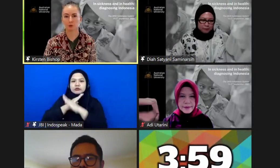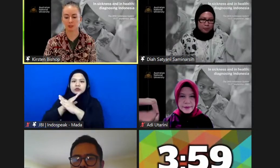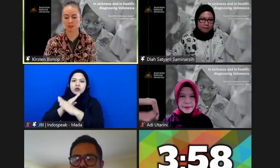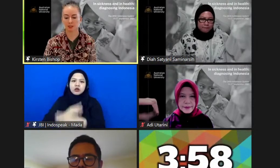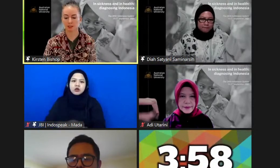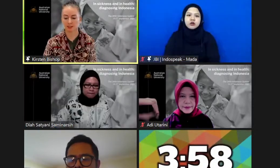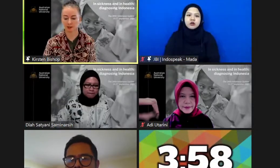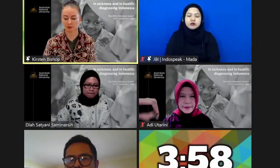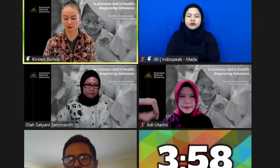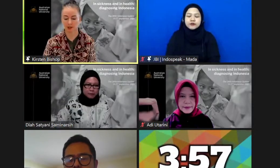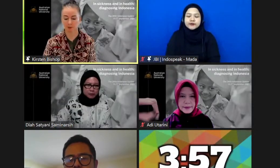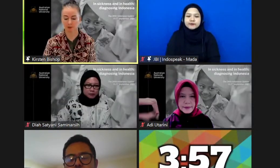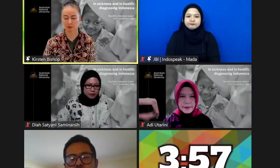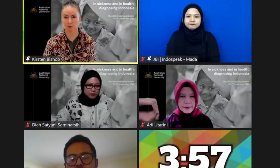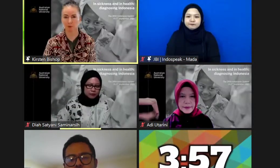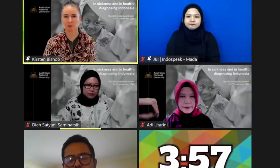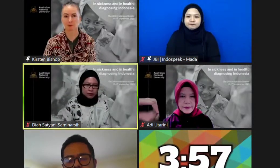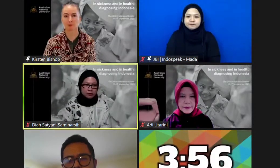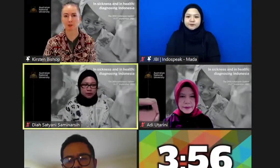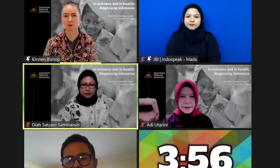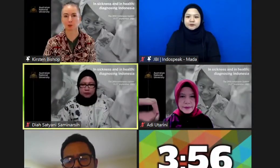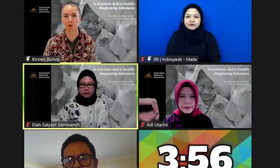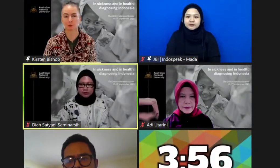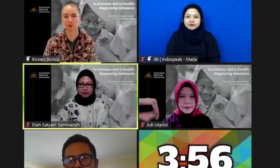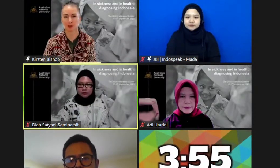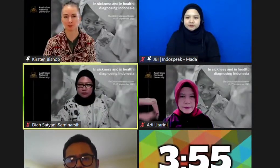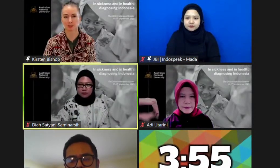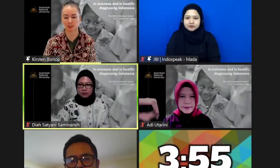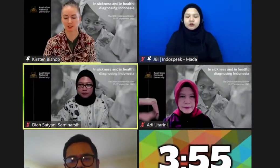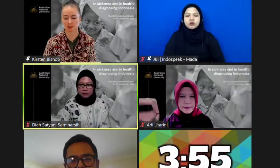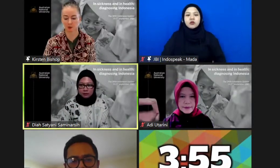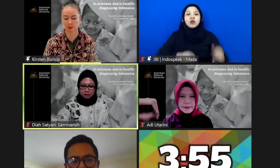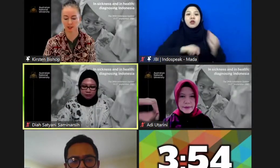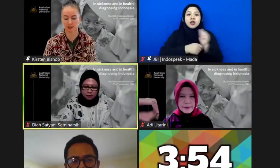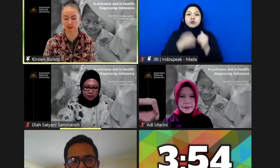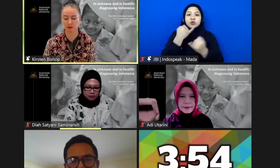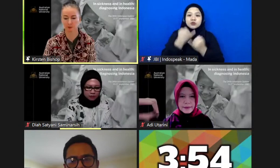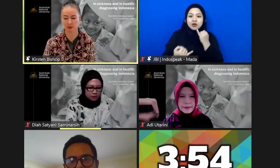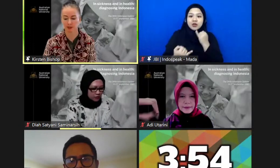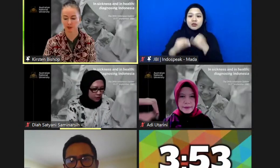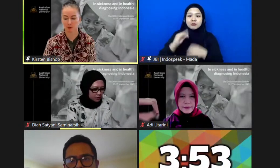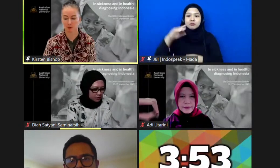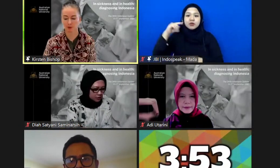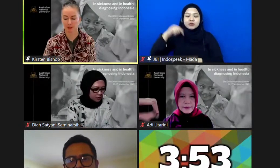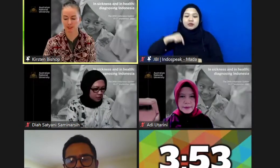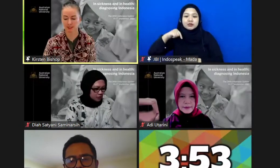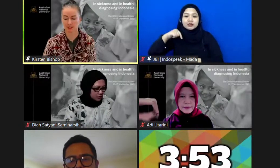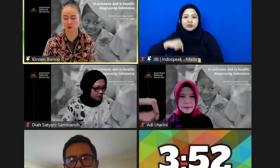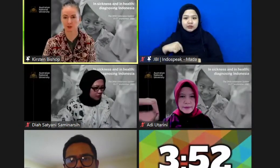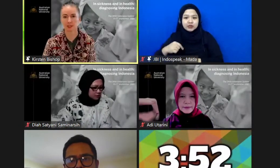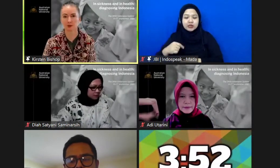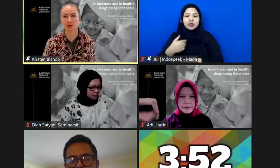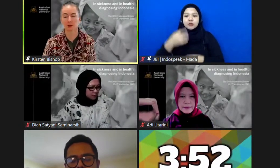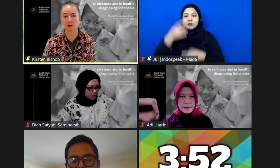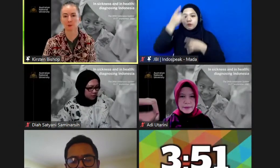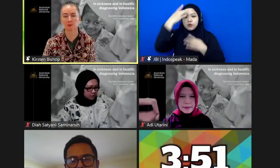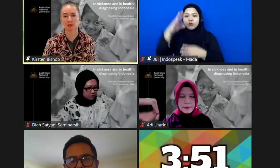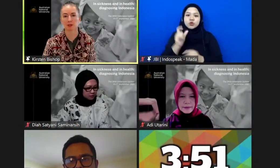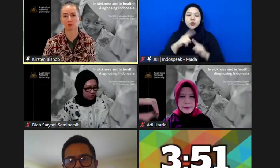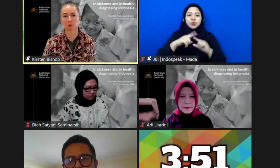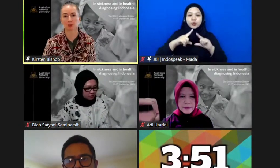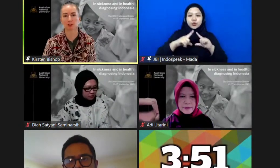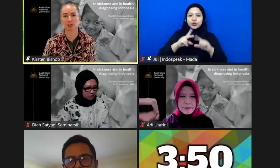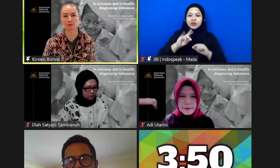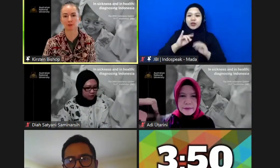much, Ibu Dia. And now perhaps the final response for our session this morning with Professor Utarini